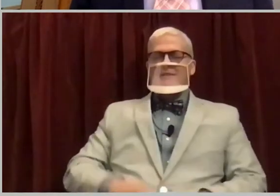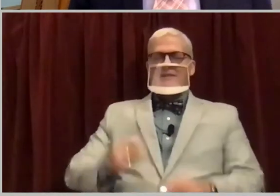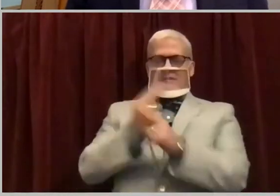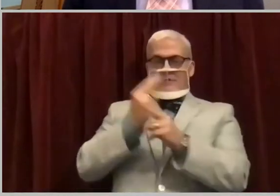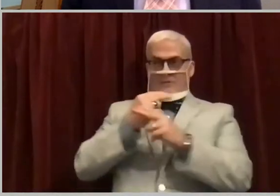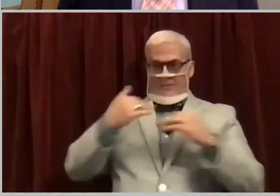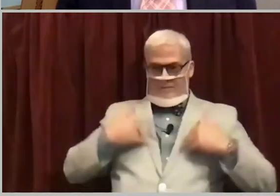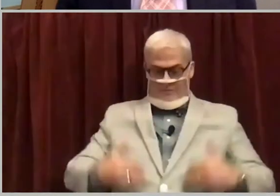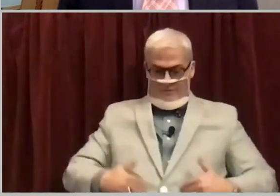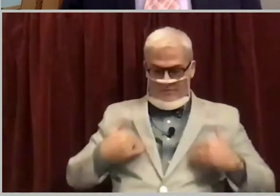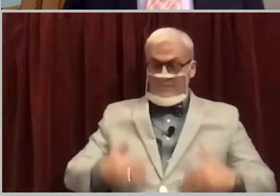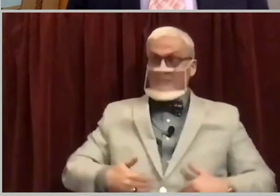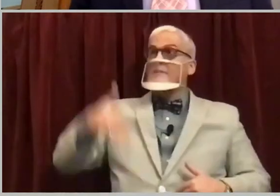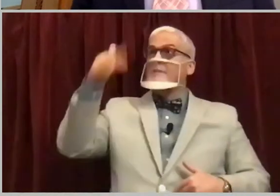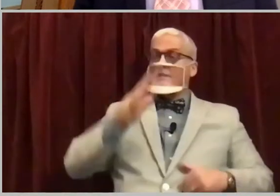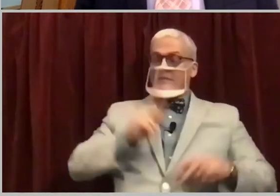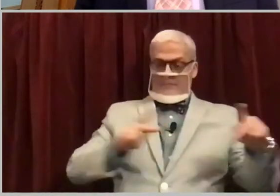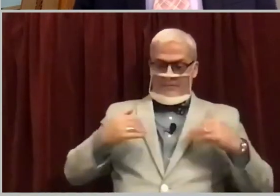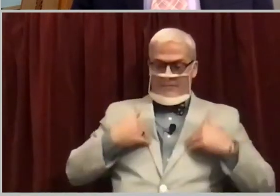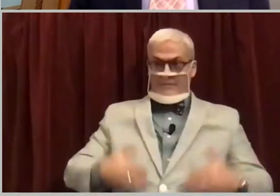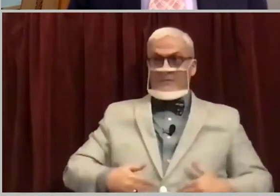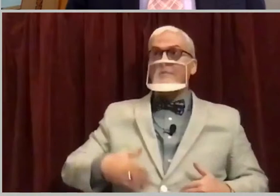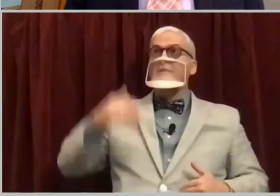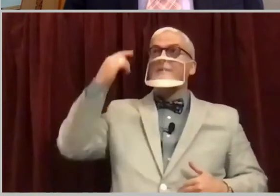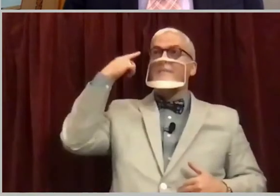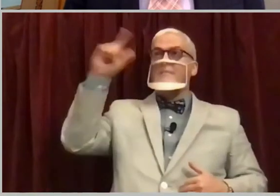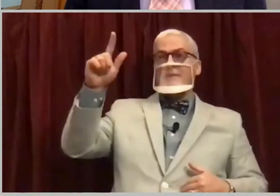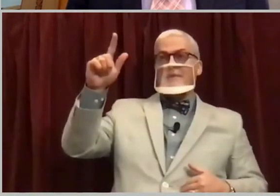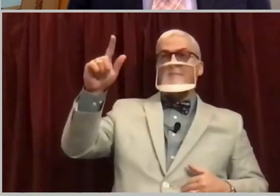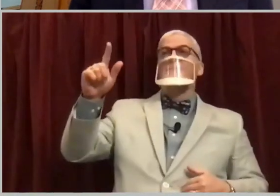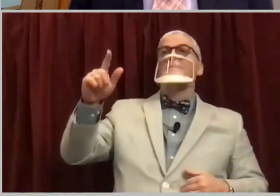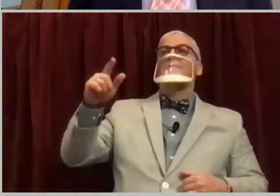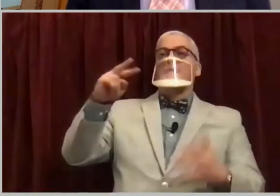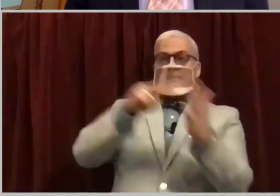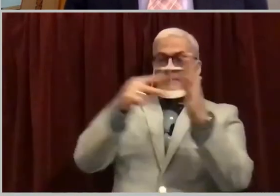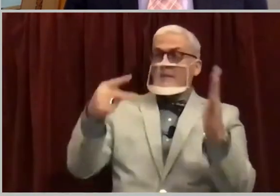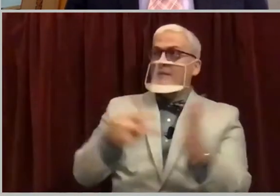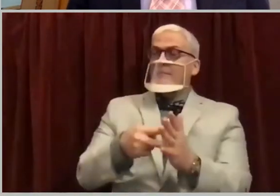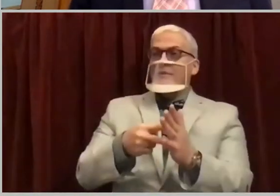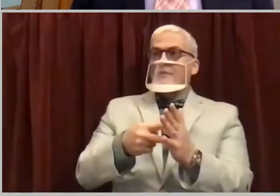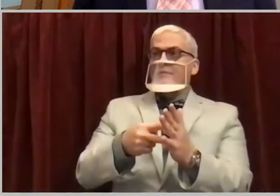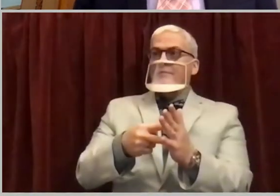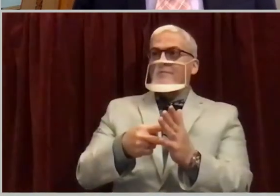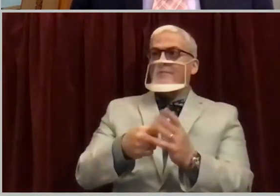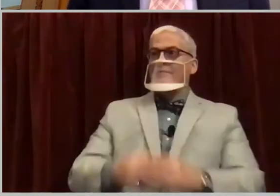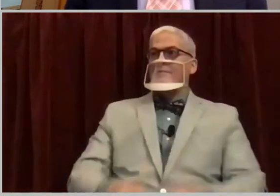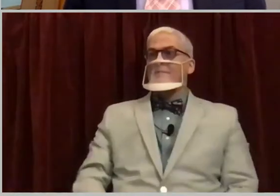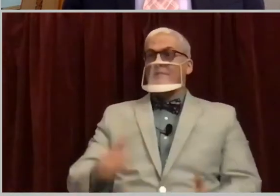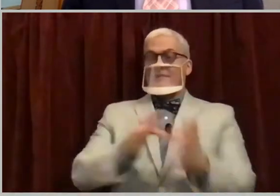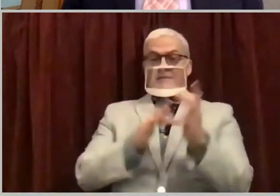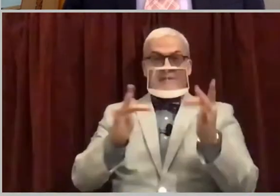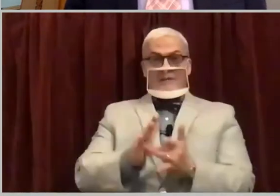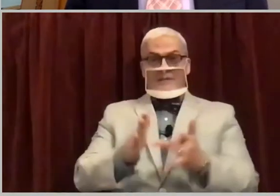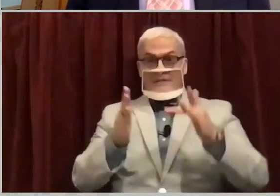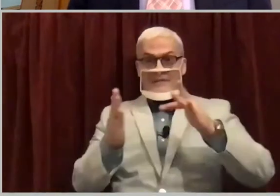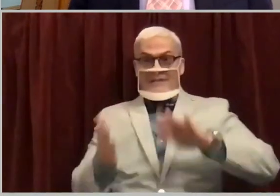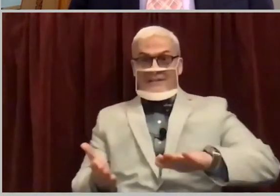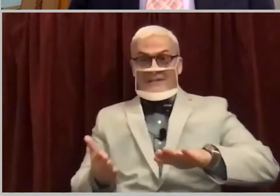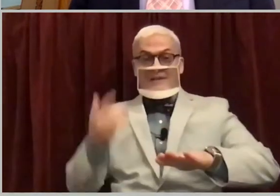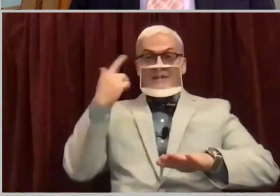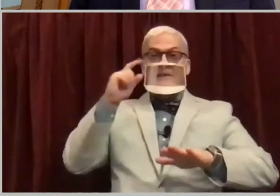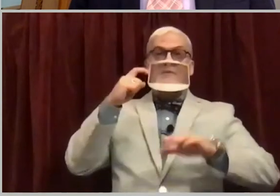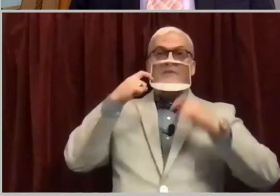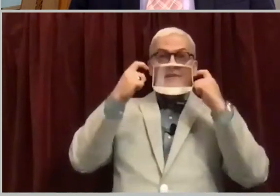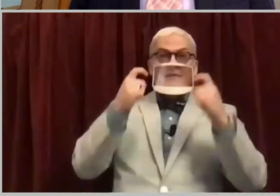divinely prepared by God specifically for that purpose. Jesus was going to die for the sin of the world, and he knew it, and he